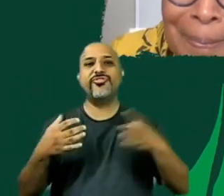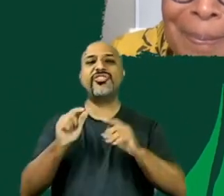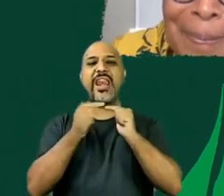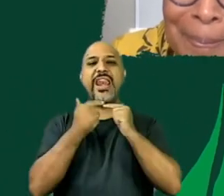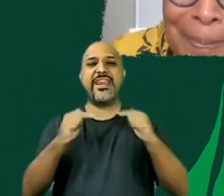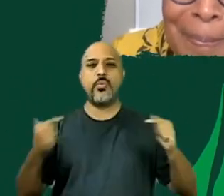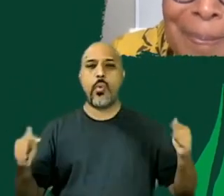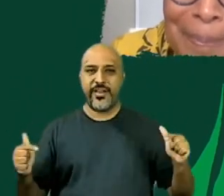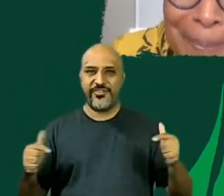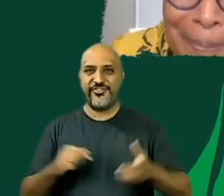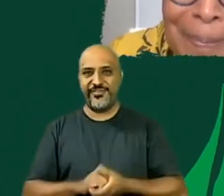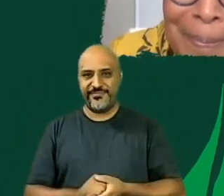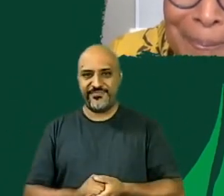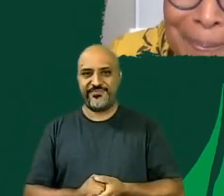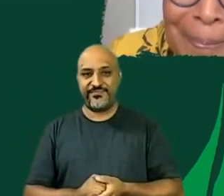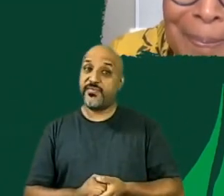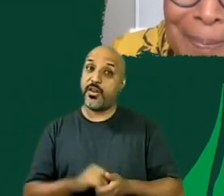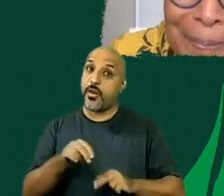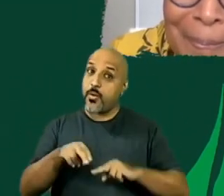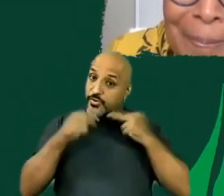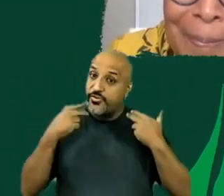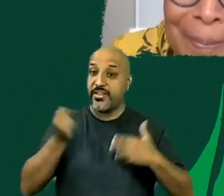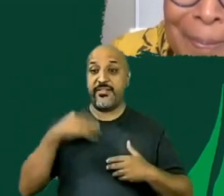and language.